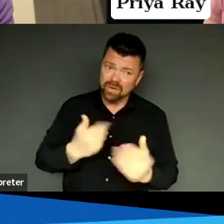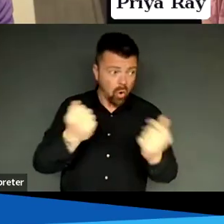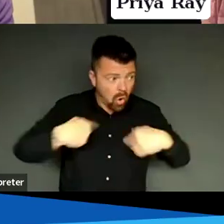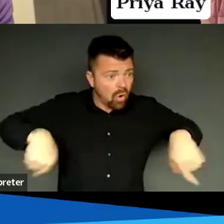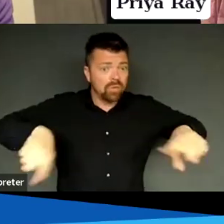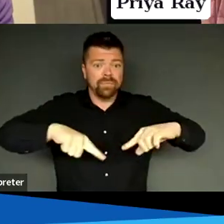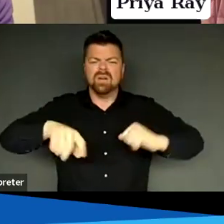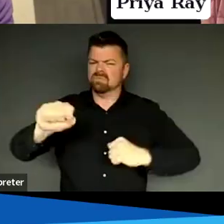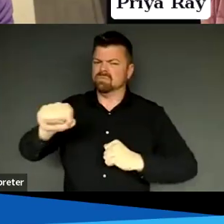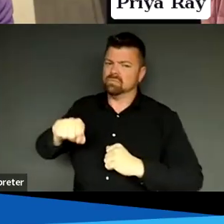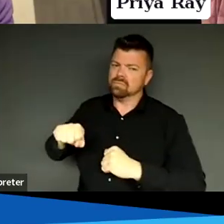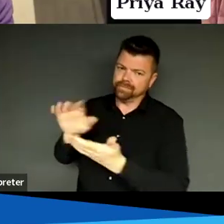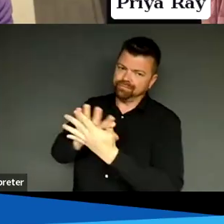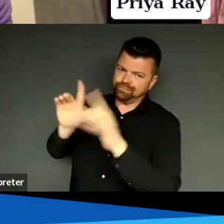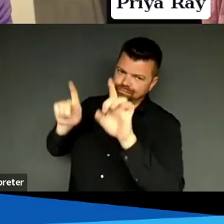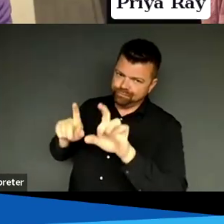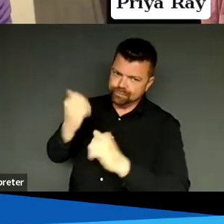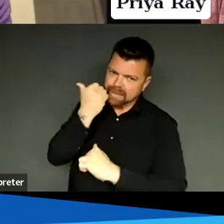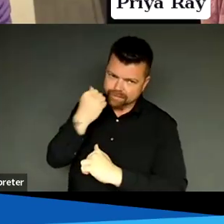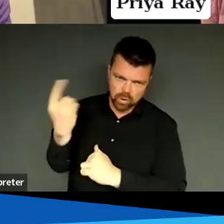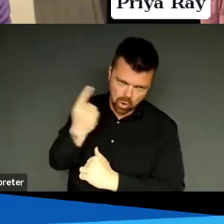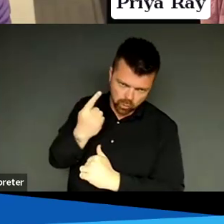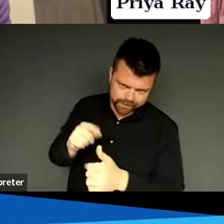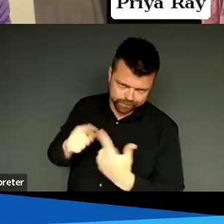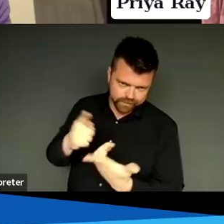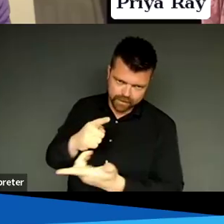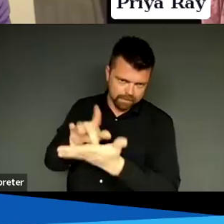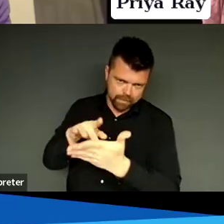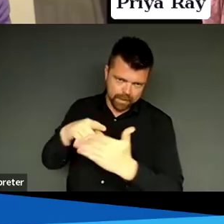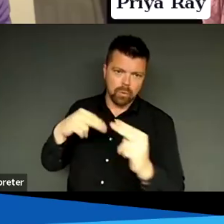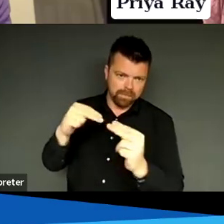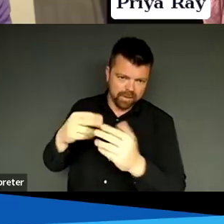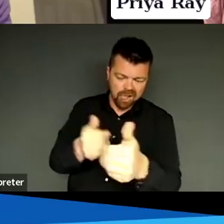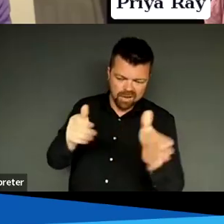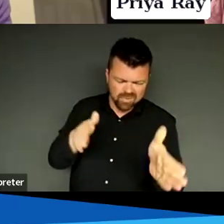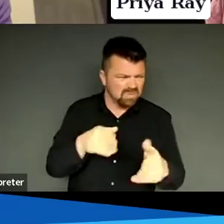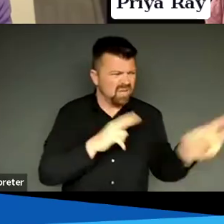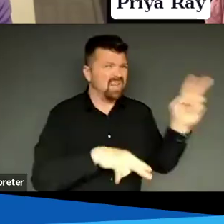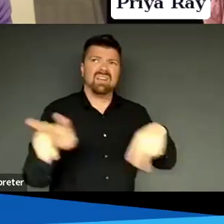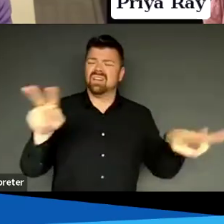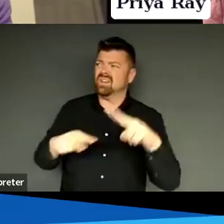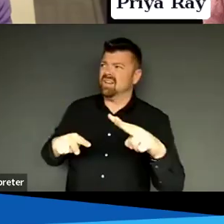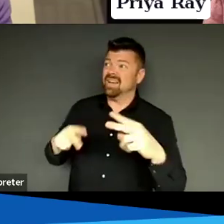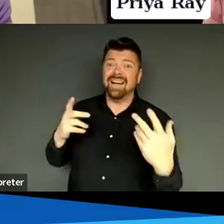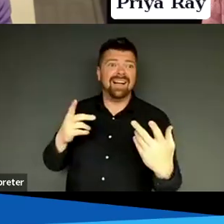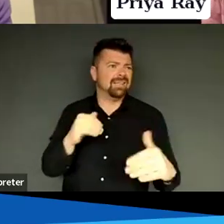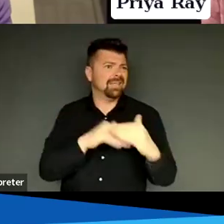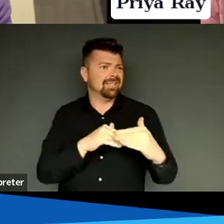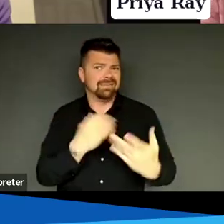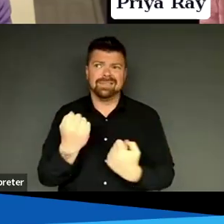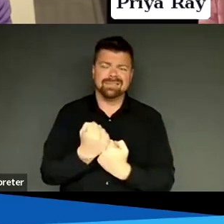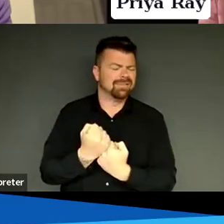exams are always inaccessible and dentists are always inaccessible. So Right. Yeah. I'm just And like, you as got to as be Eric, kidding me. eye